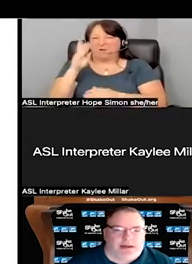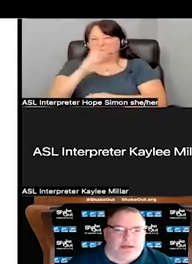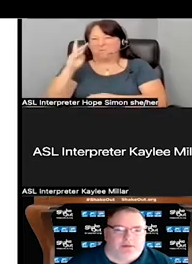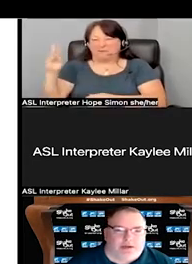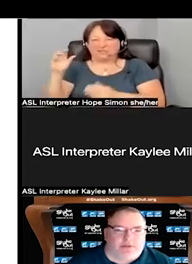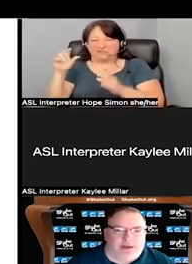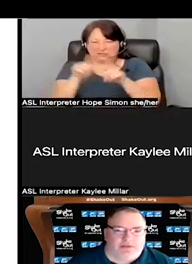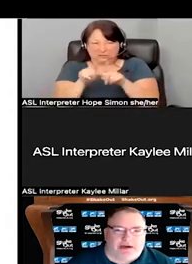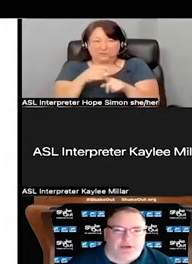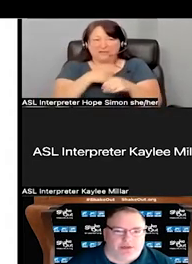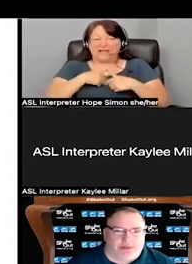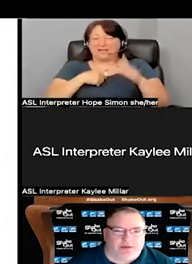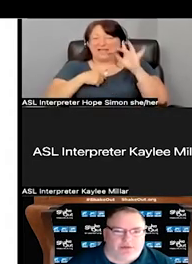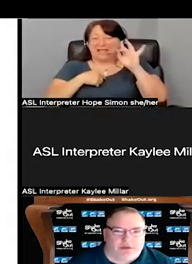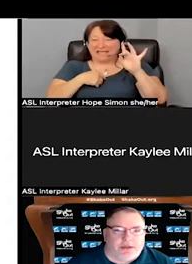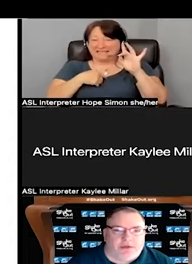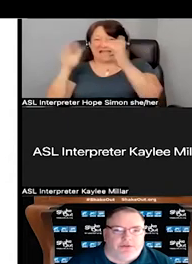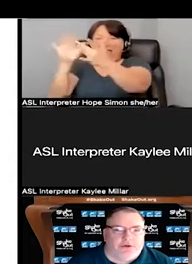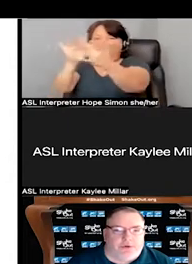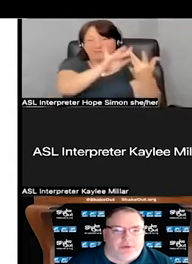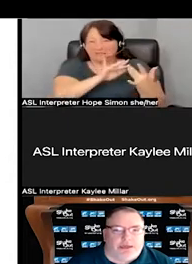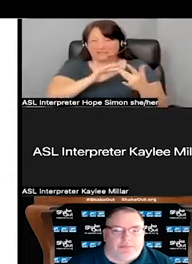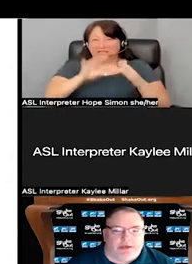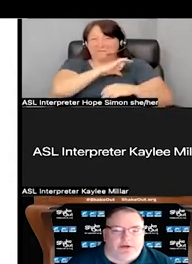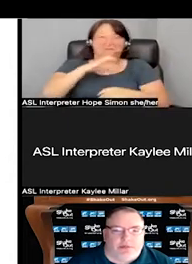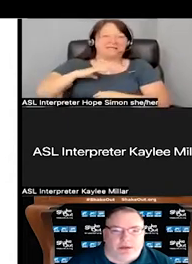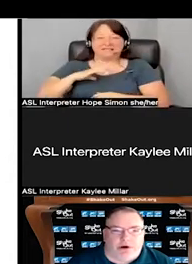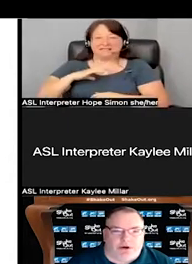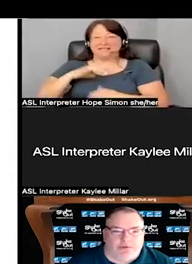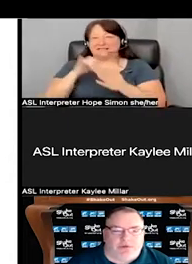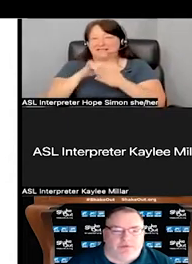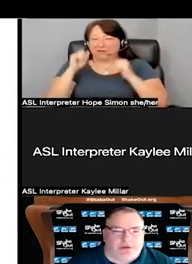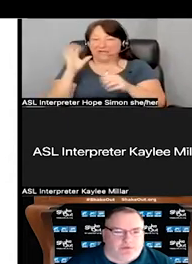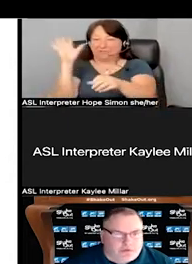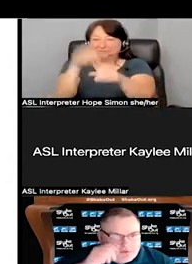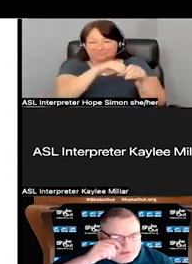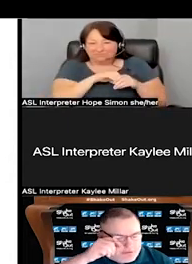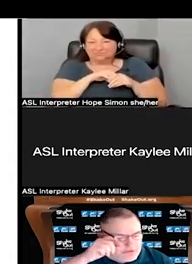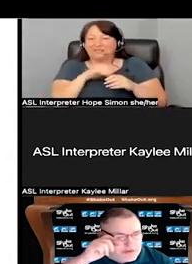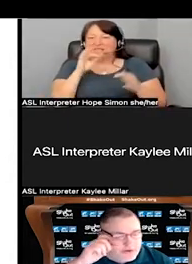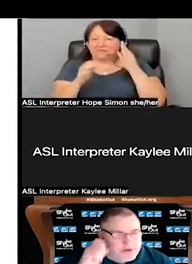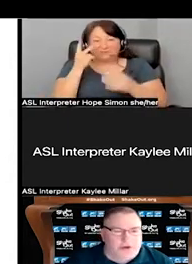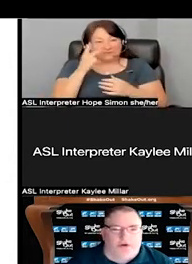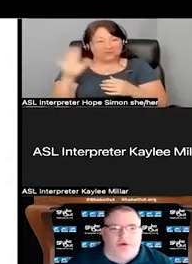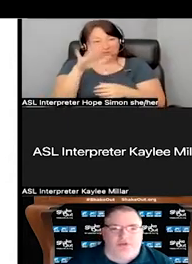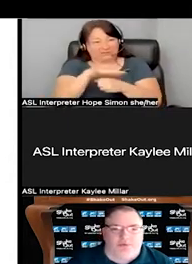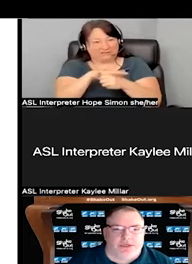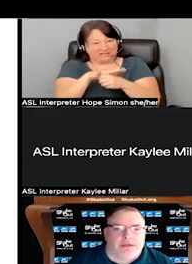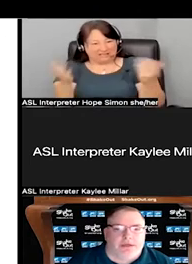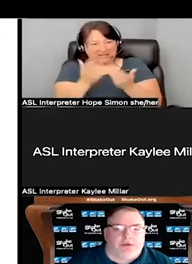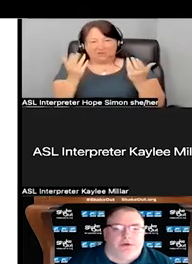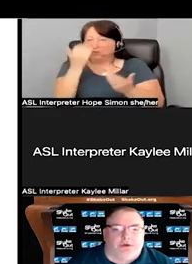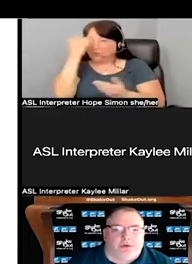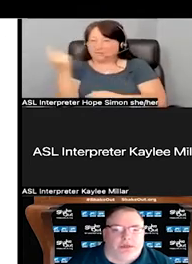We have 8 sector-based outreach committees that you can be a part of. If you see your sector here or know